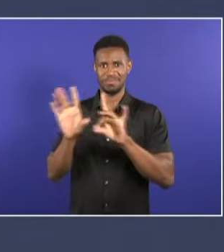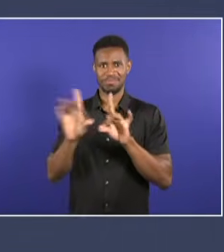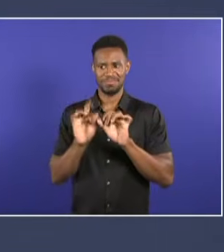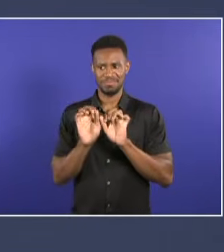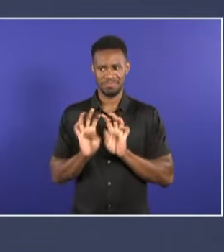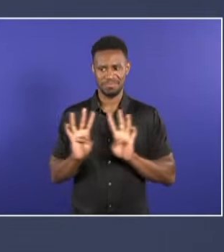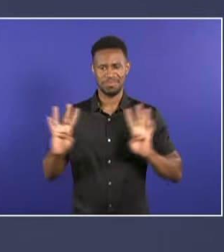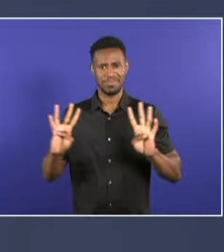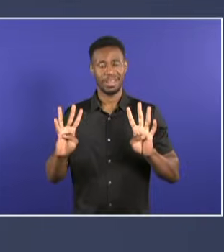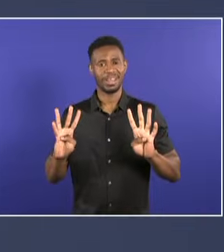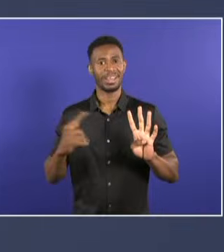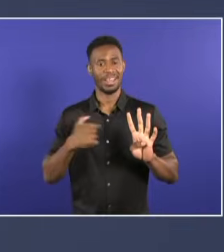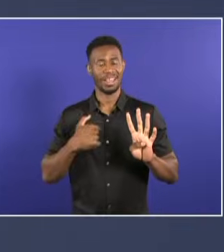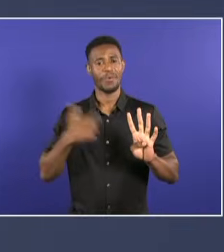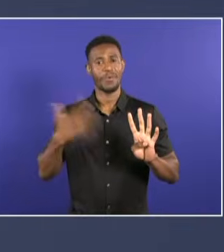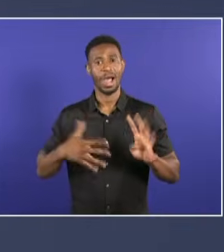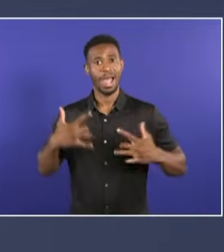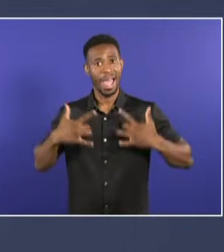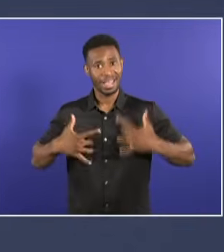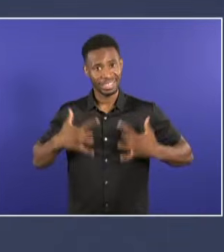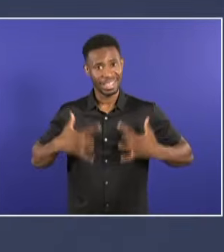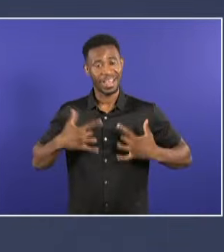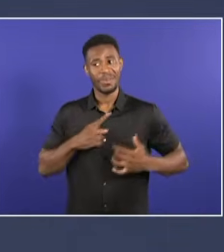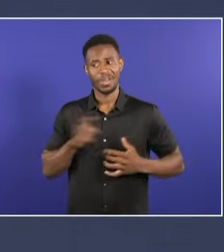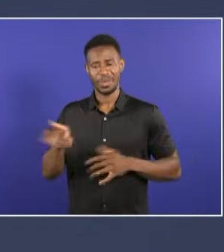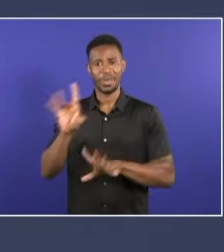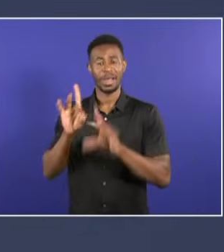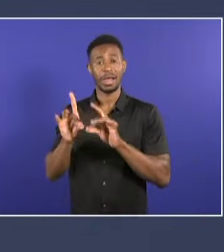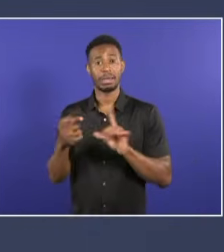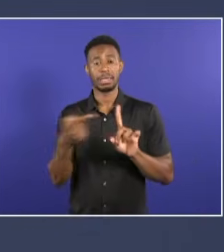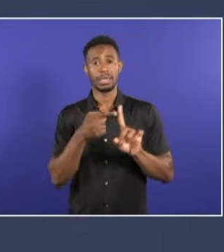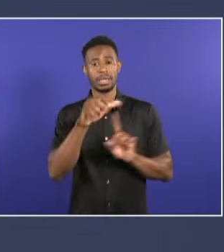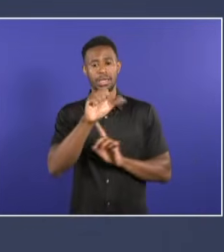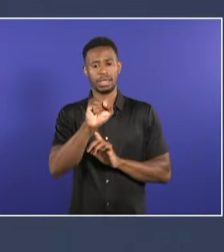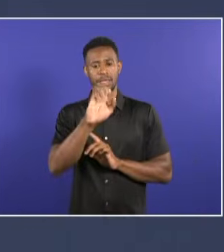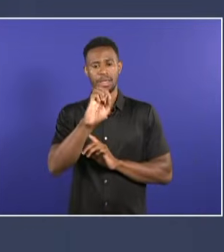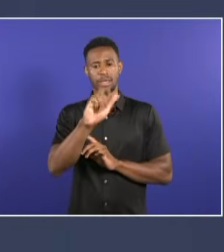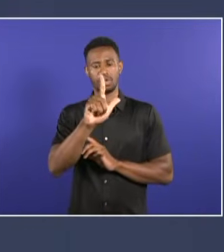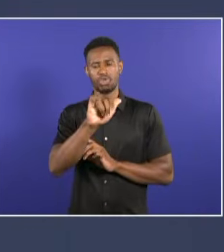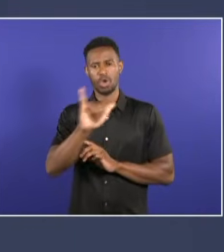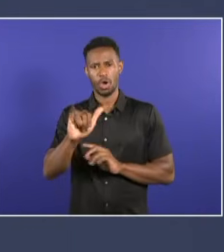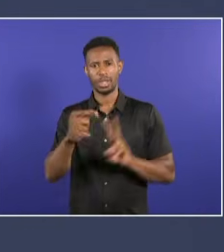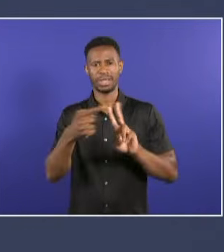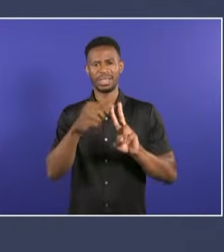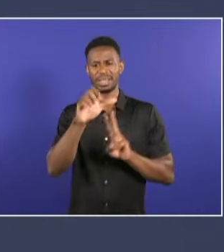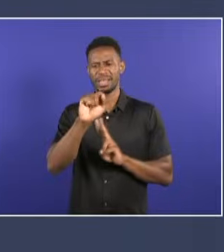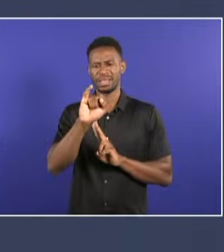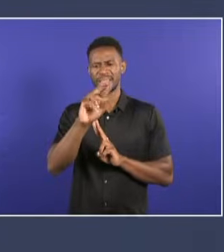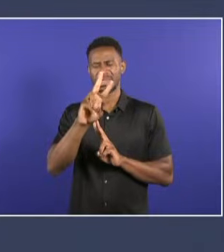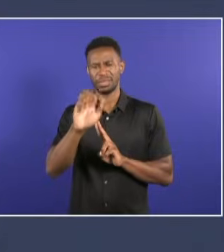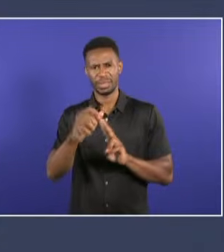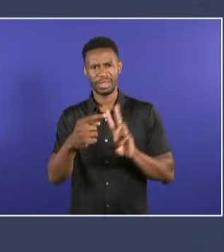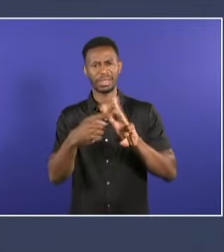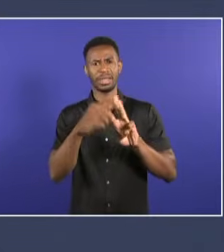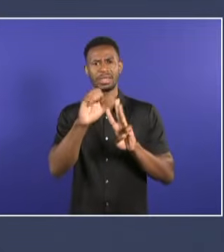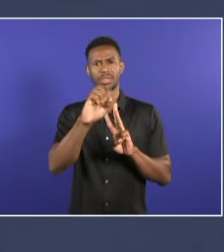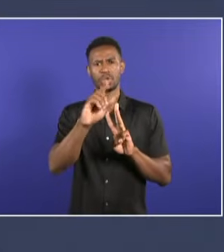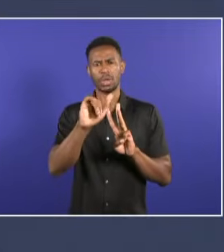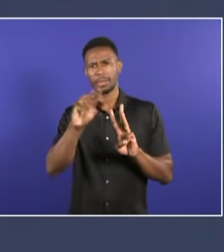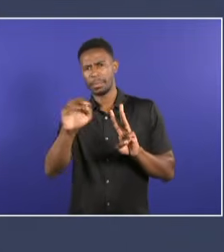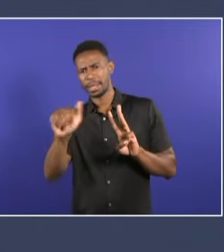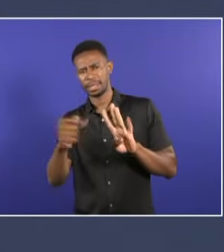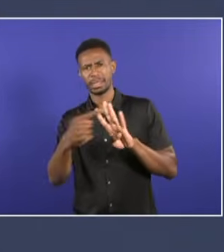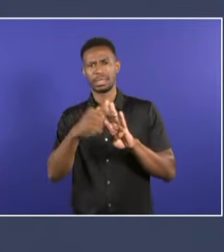have been elected. Solly Msimanga, Asho Sarapin, Siviwe Gwachube, Solly Malatsi,